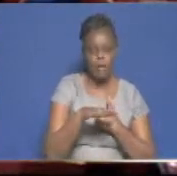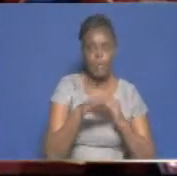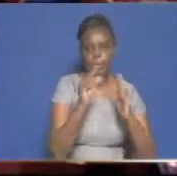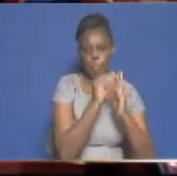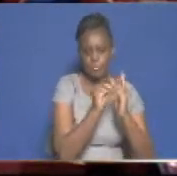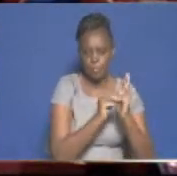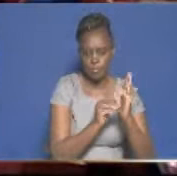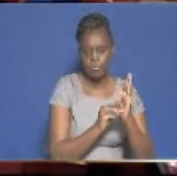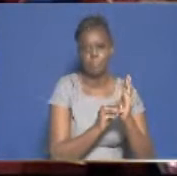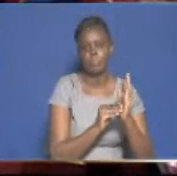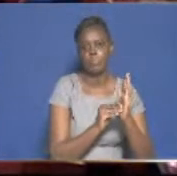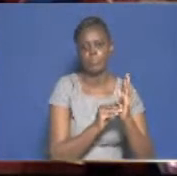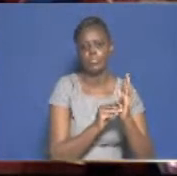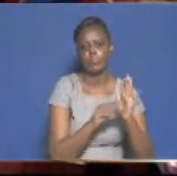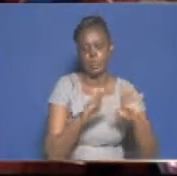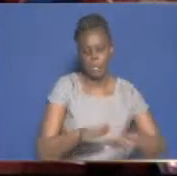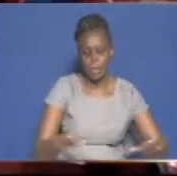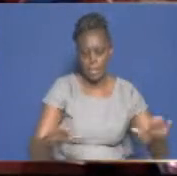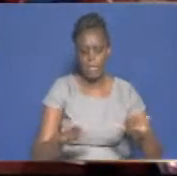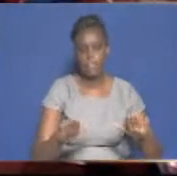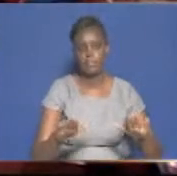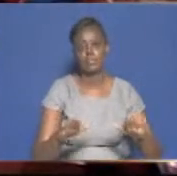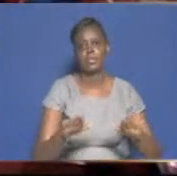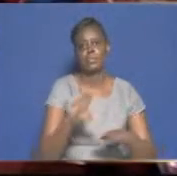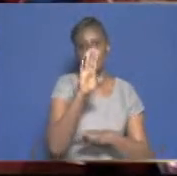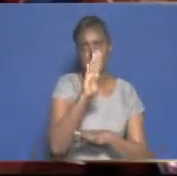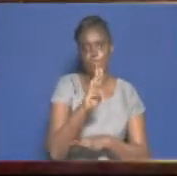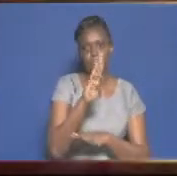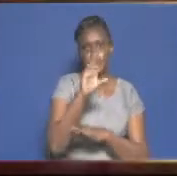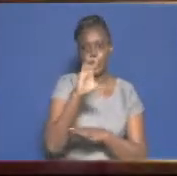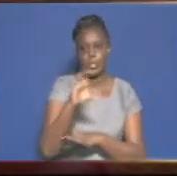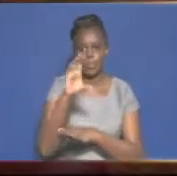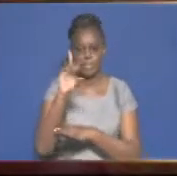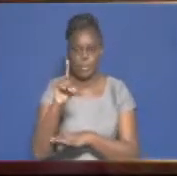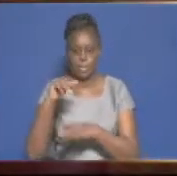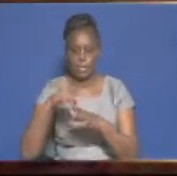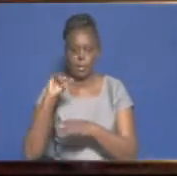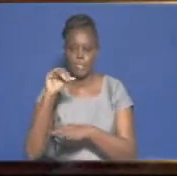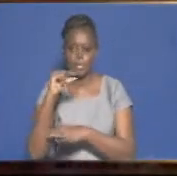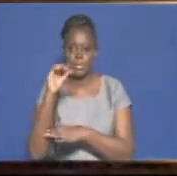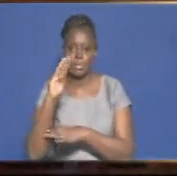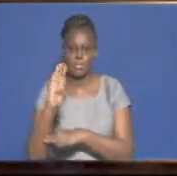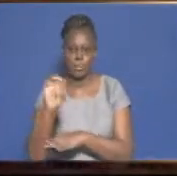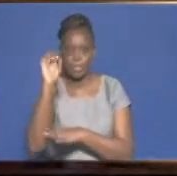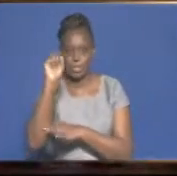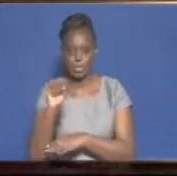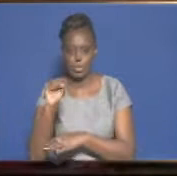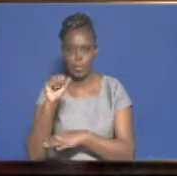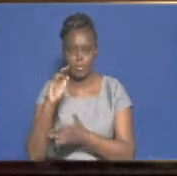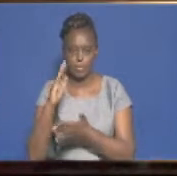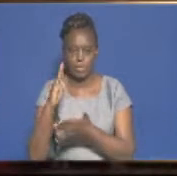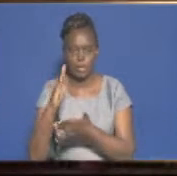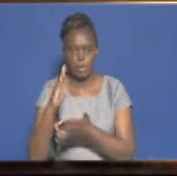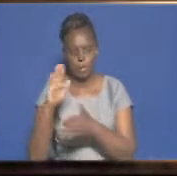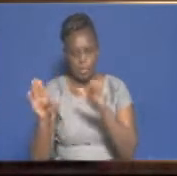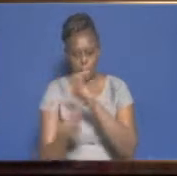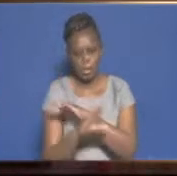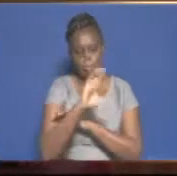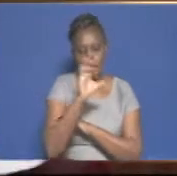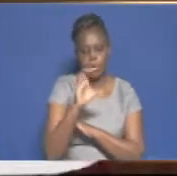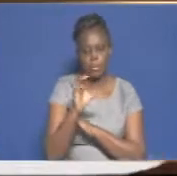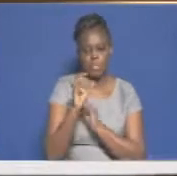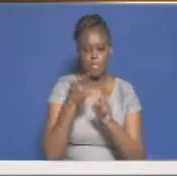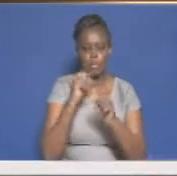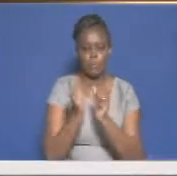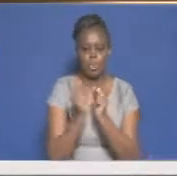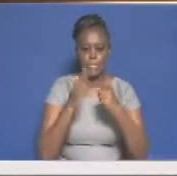B, subsection C, D in Igembe South sub-county since